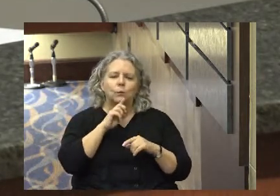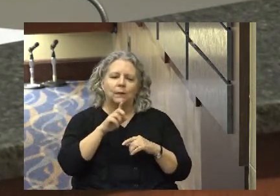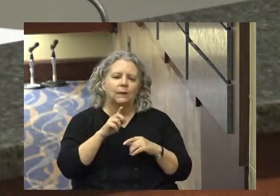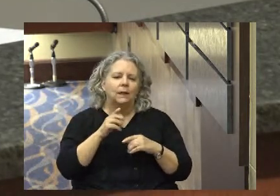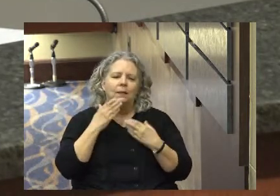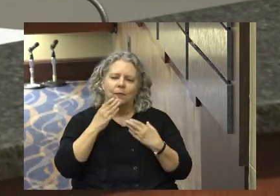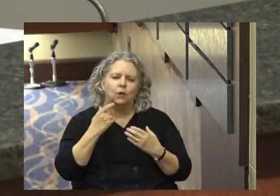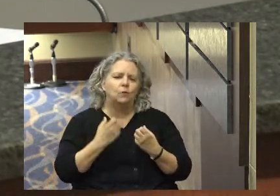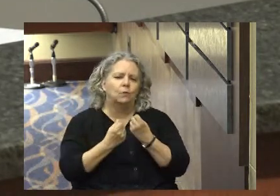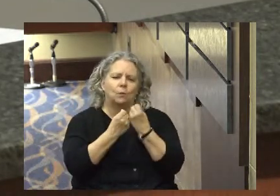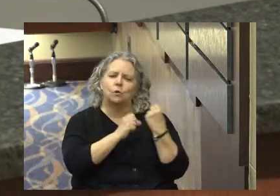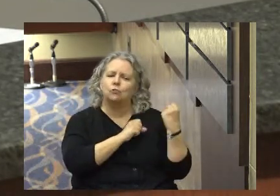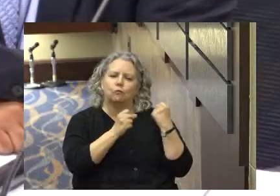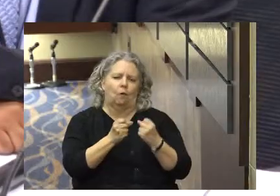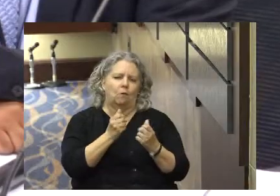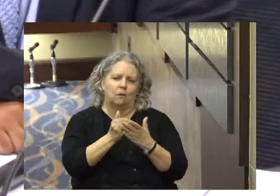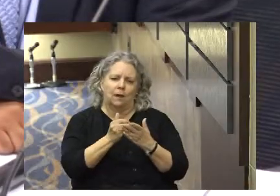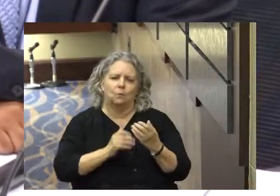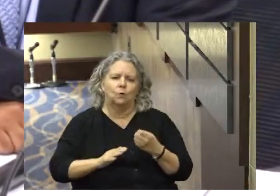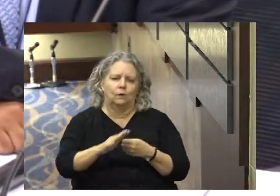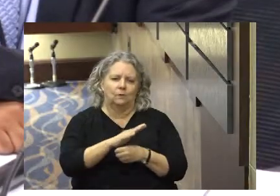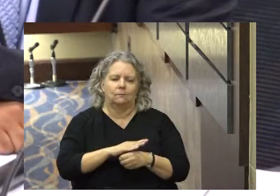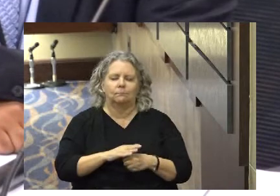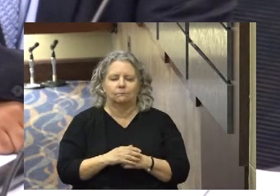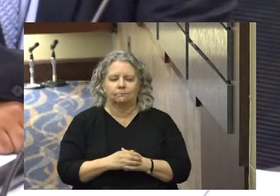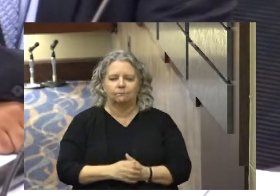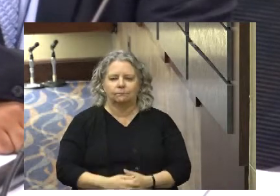for the work that you do and lead out in. Thank you.